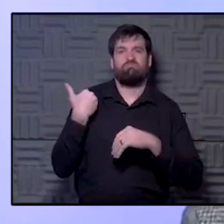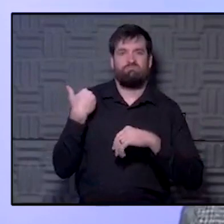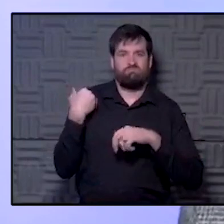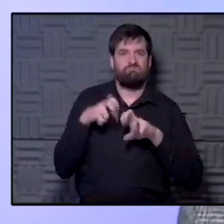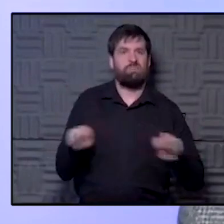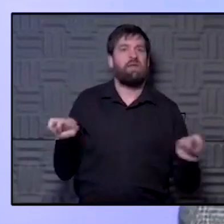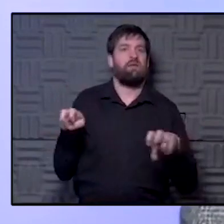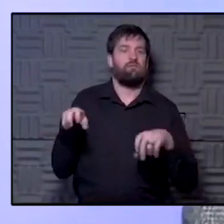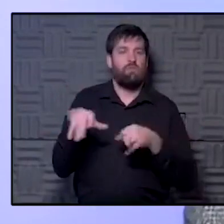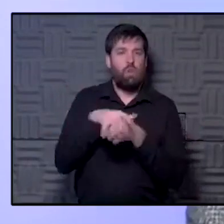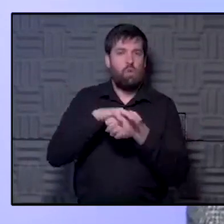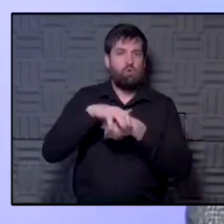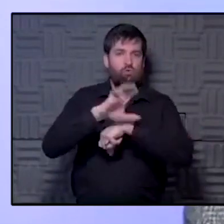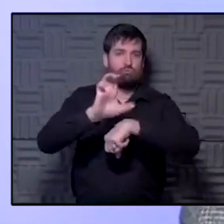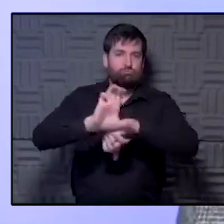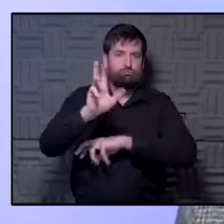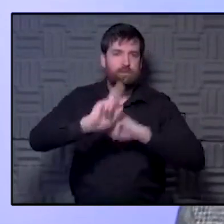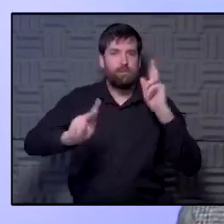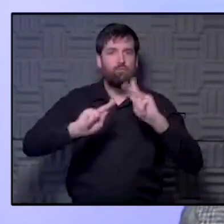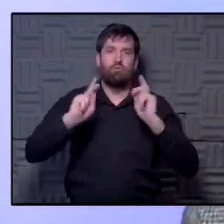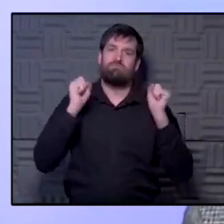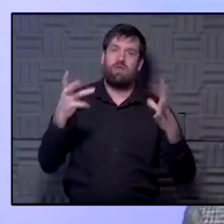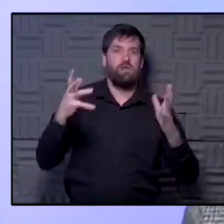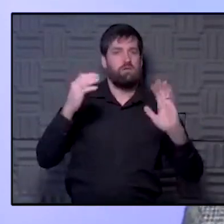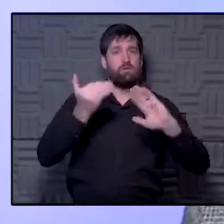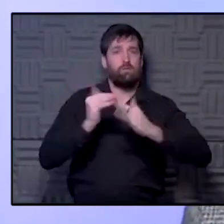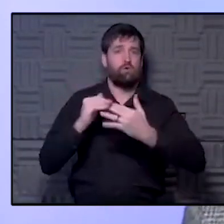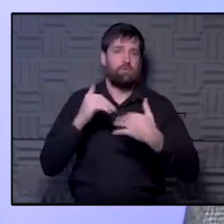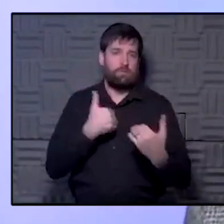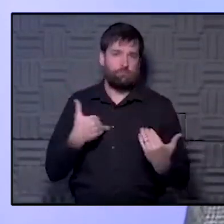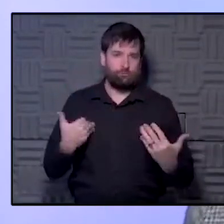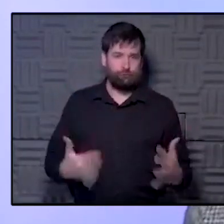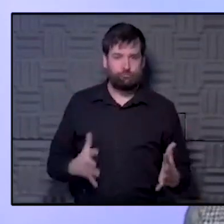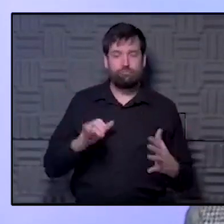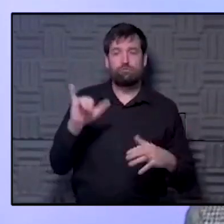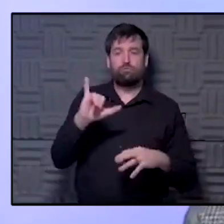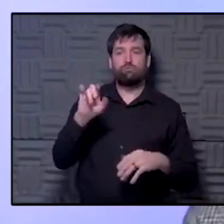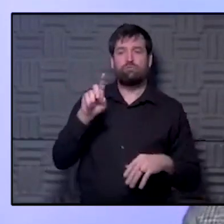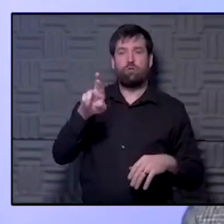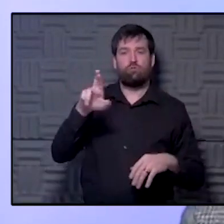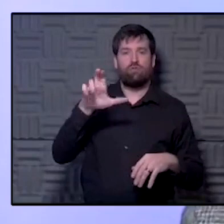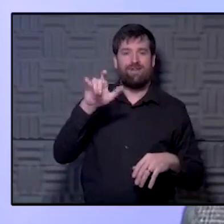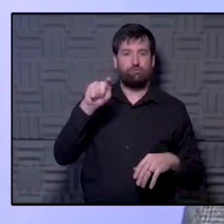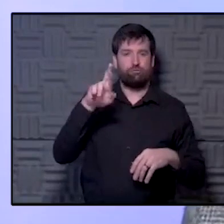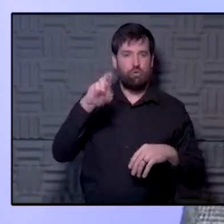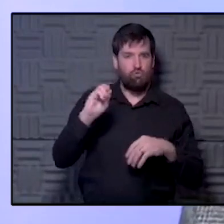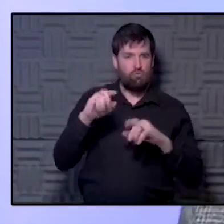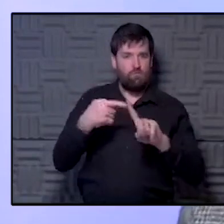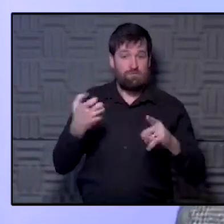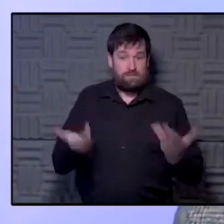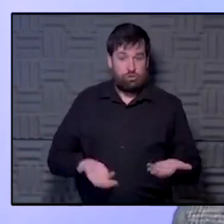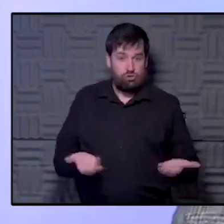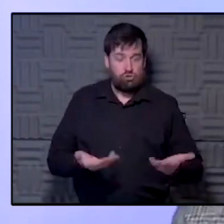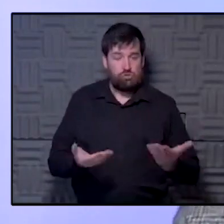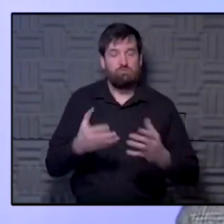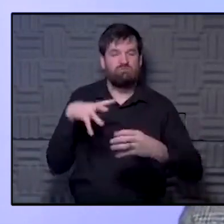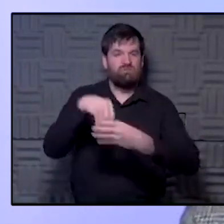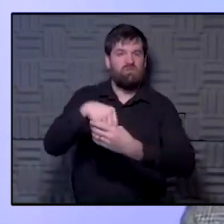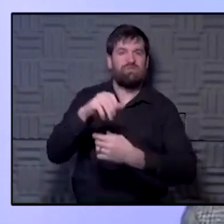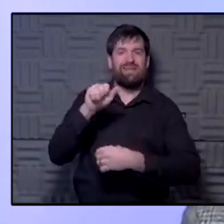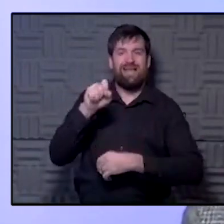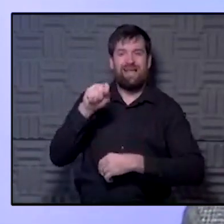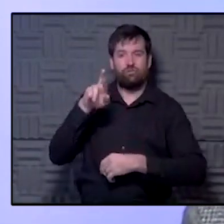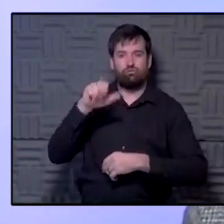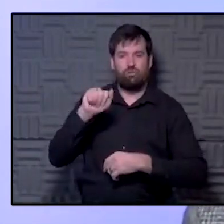some local church folks and a whole bunch of community members, as well as Dr. Castro here from our campus that's involved with the AstraZeneca